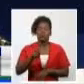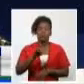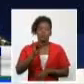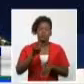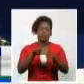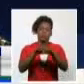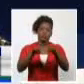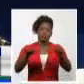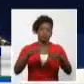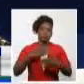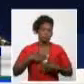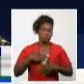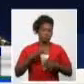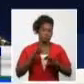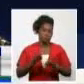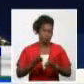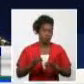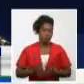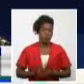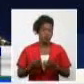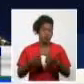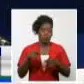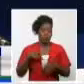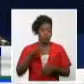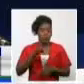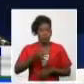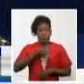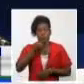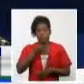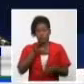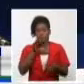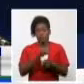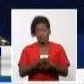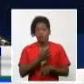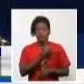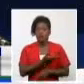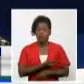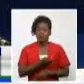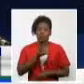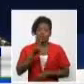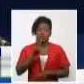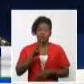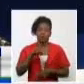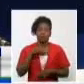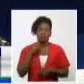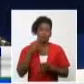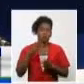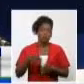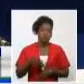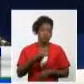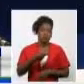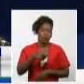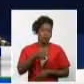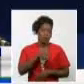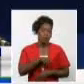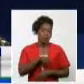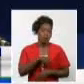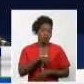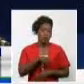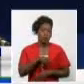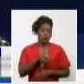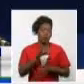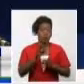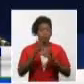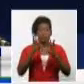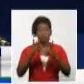12 countries that have a higher percentage of lethality